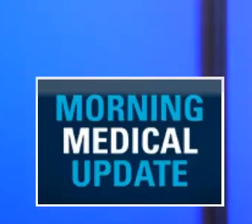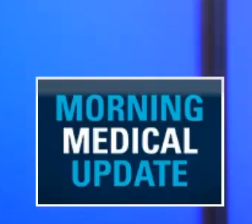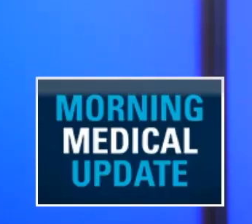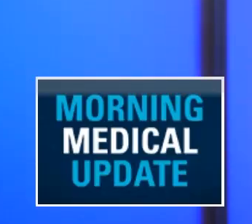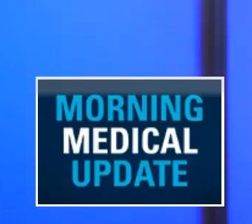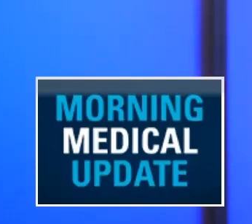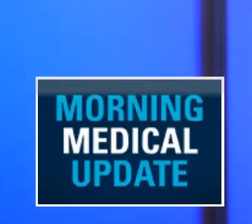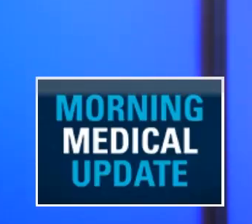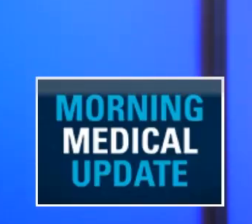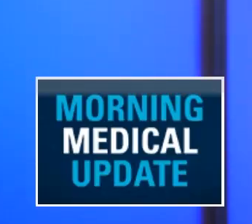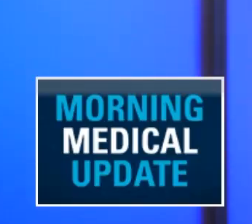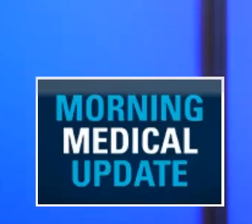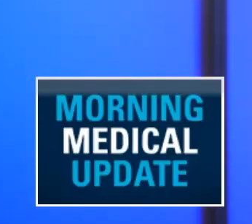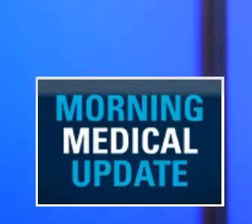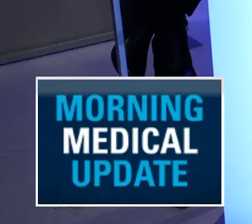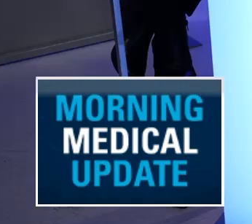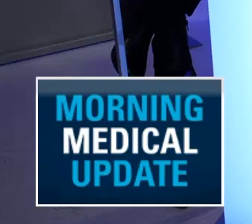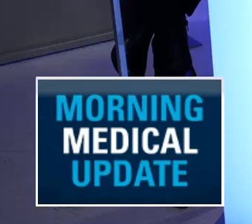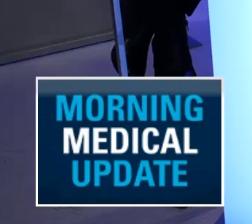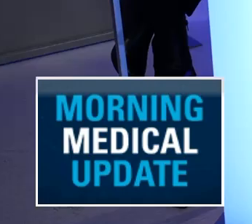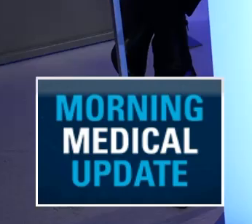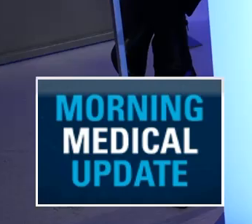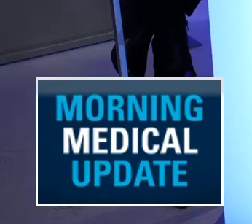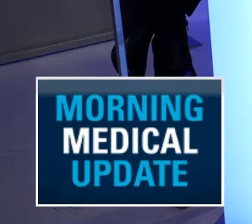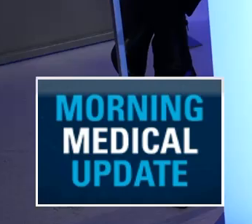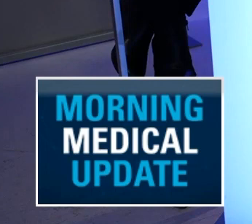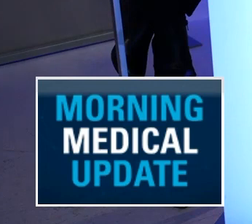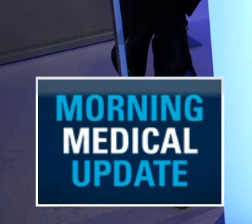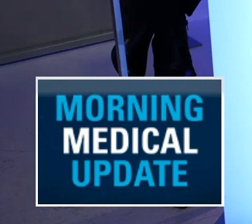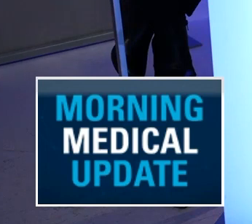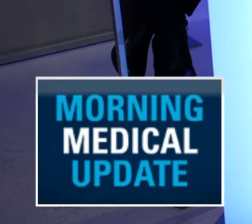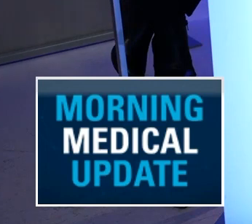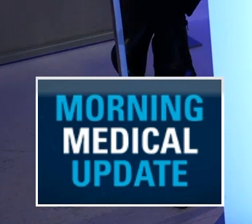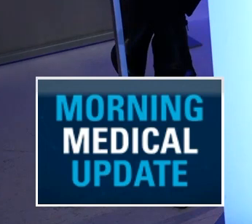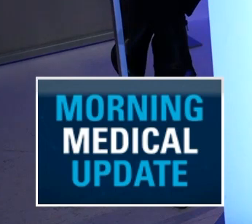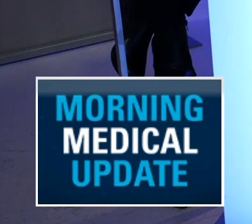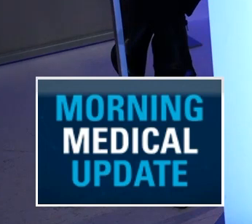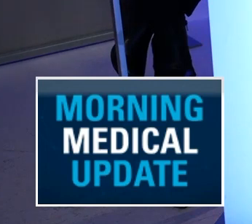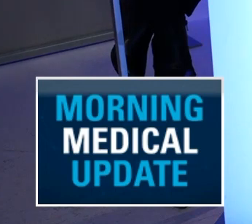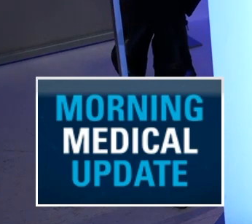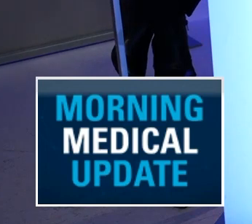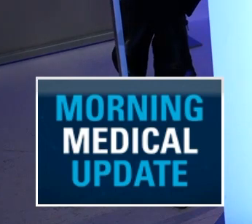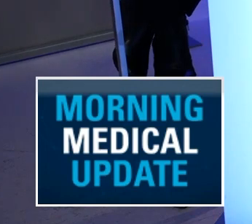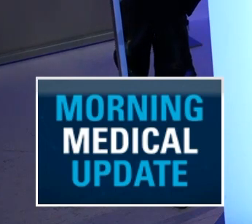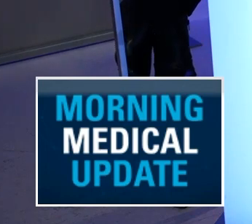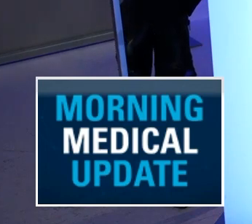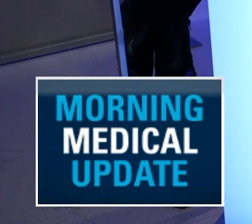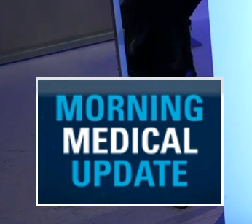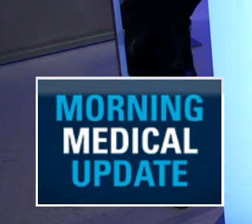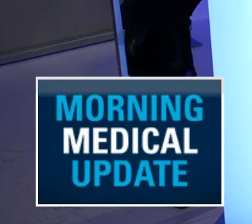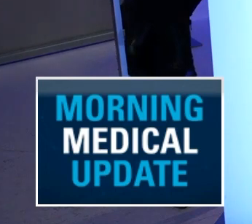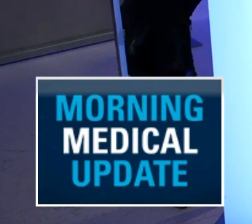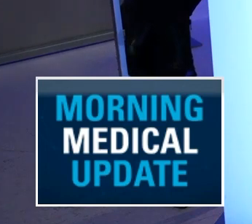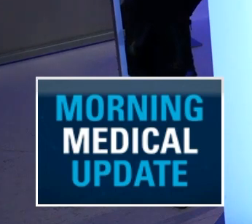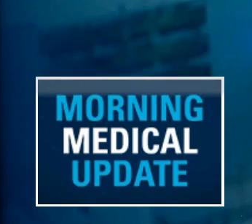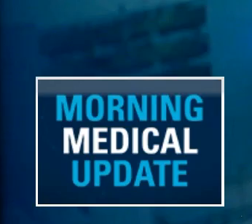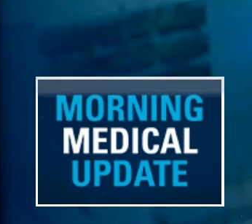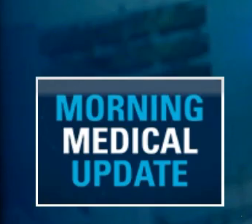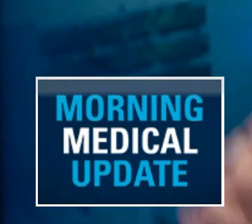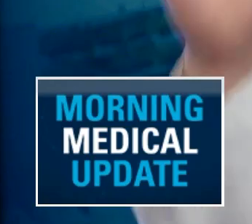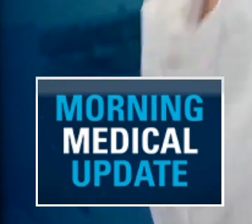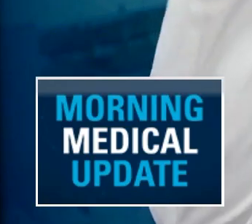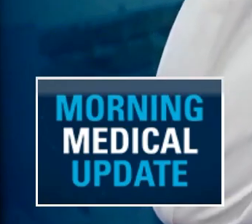attached. I mean, this is a kind of just a model of what it looks like, but very accurate. Yeah, it looks exactly like that. Our neurosurgeons do a fantastic job putting it